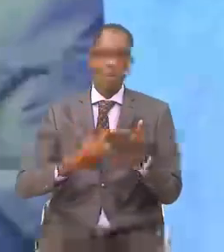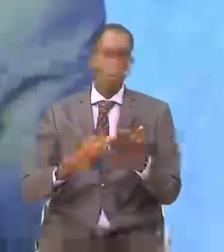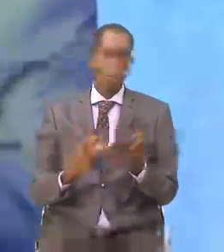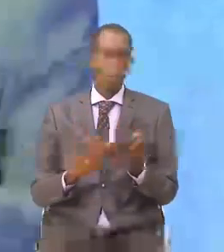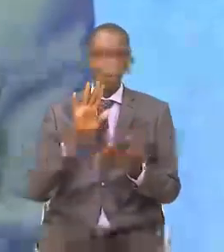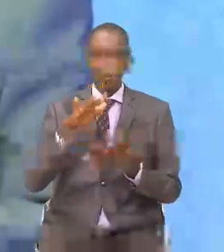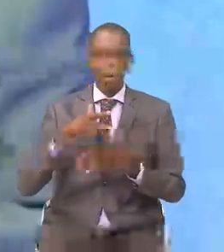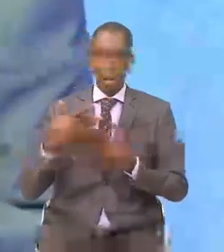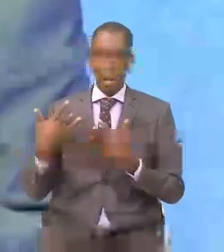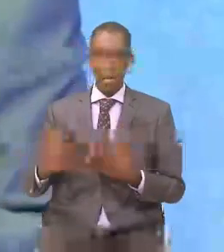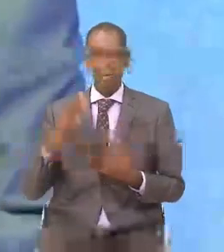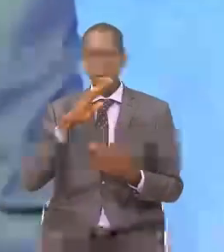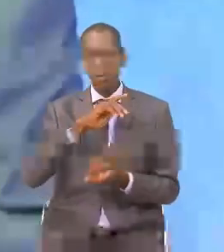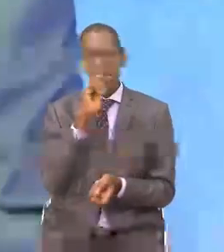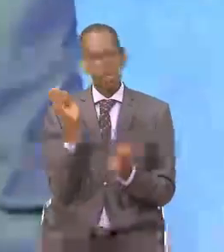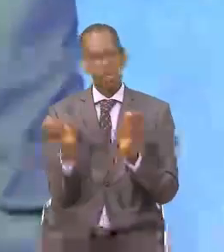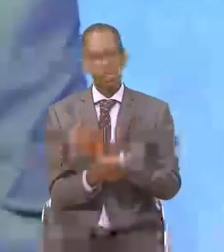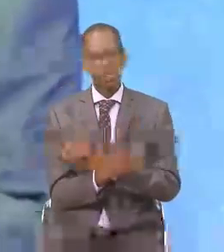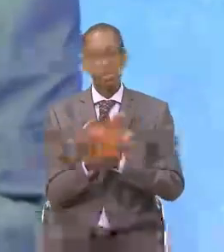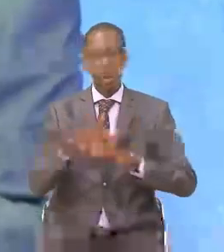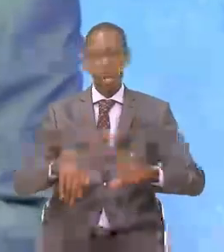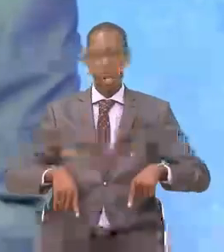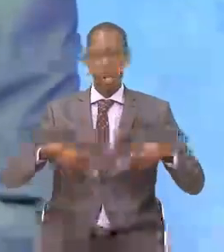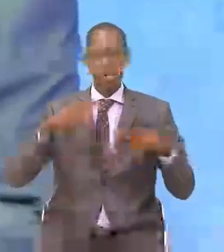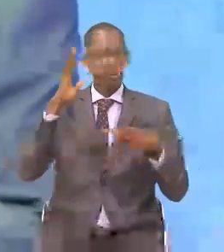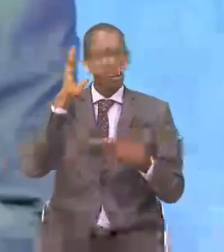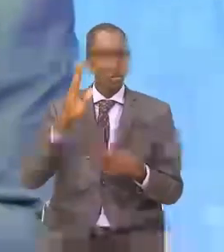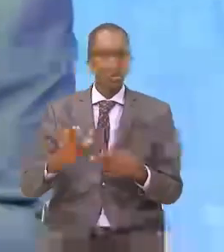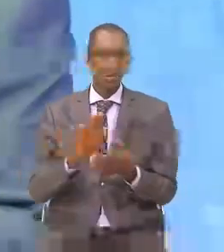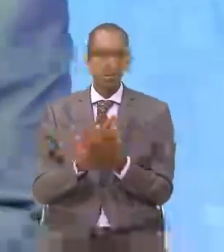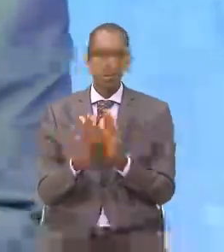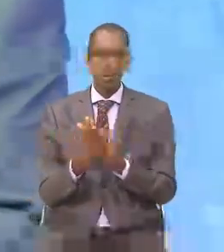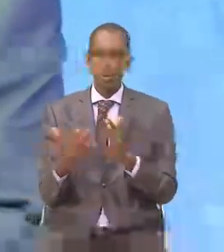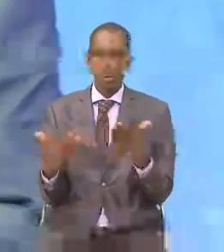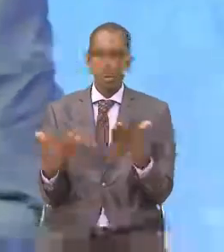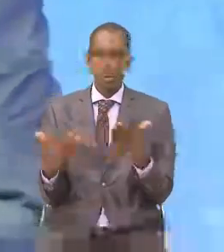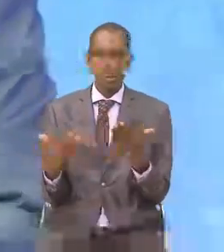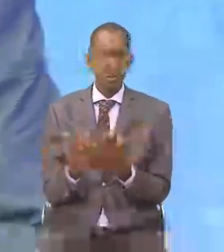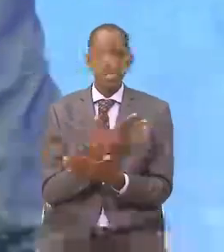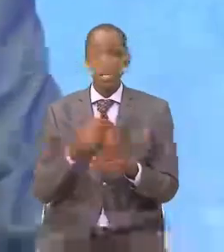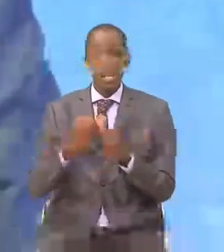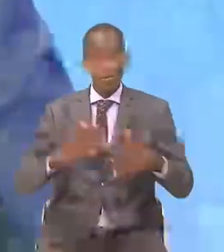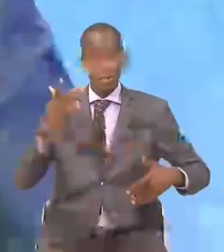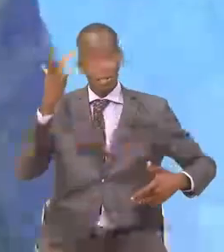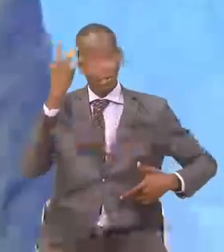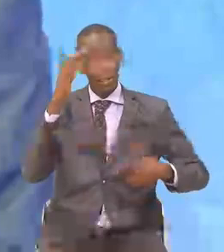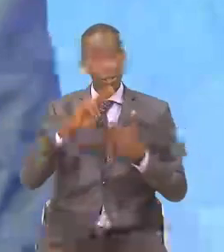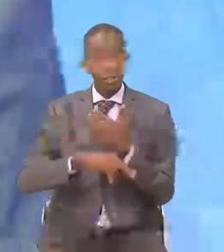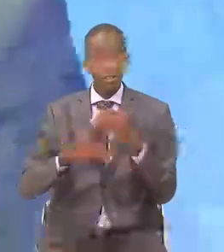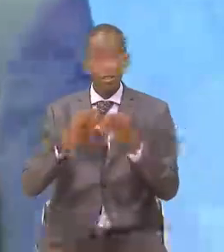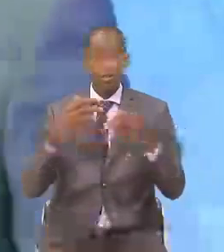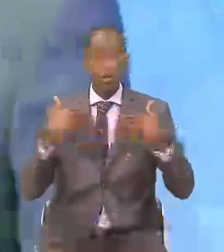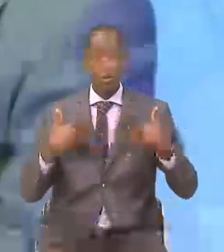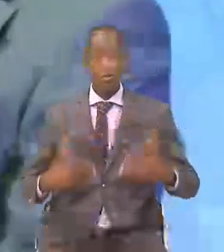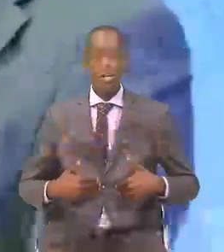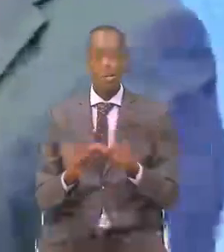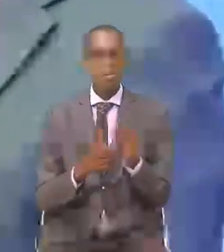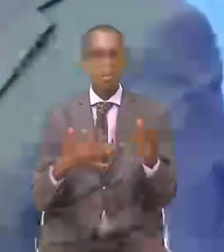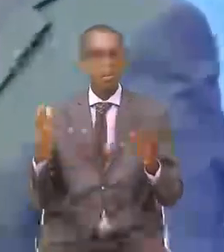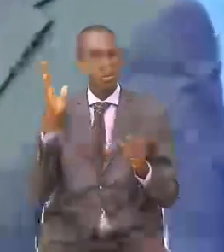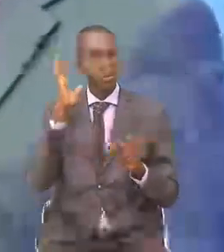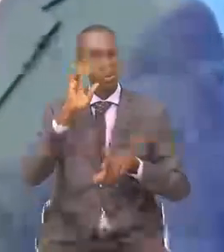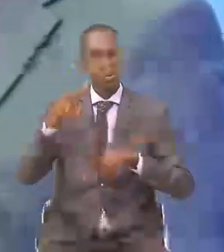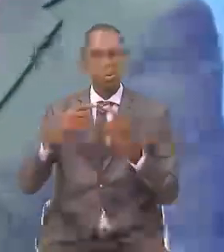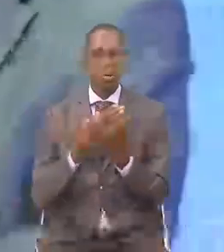will be forgiven. Your heart will be changed. Your life will turn around. And every sickness in